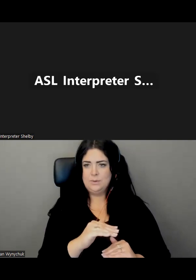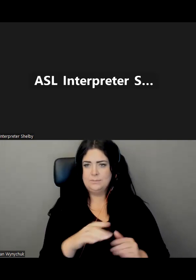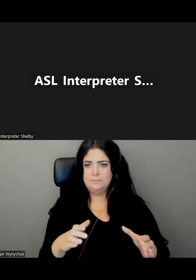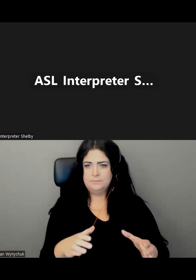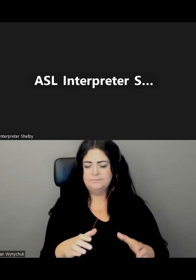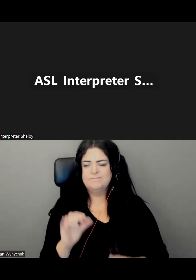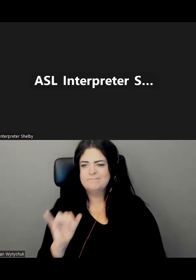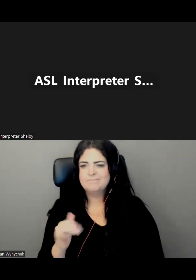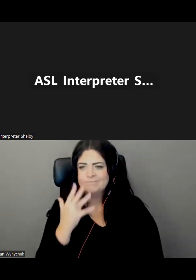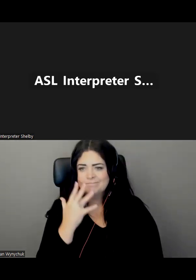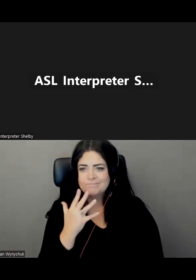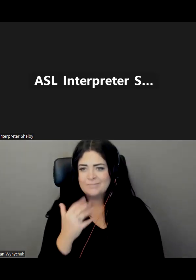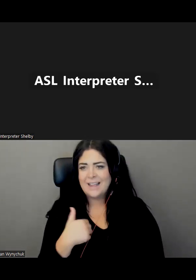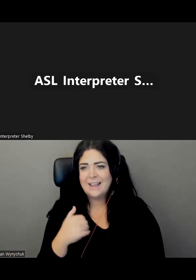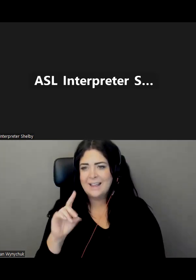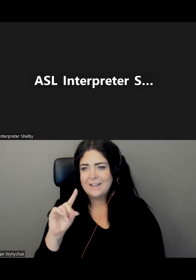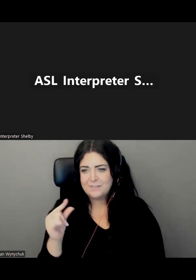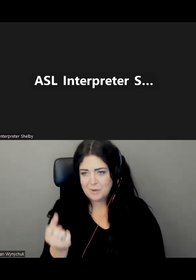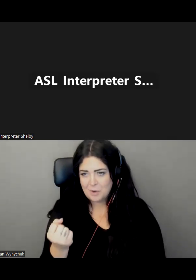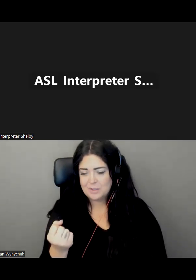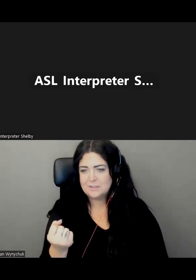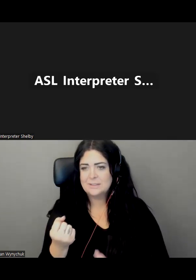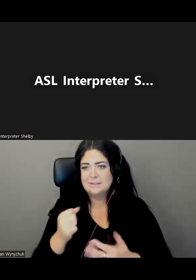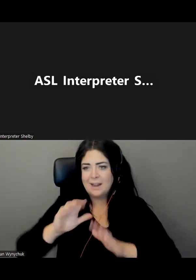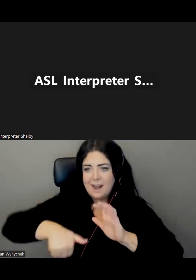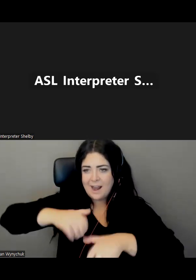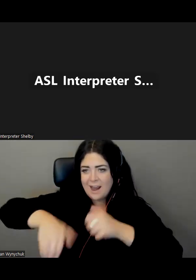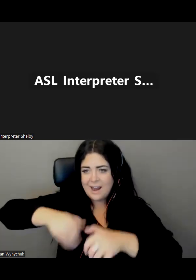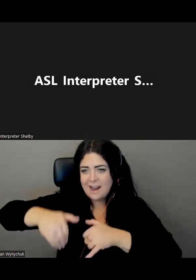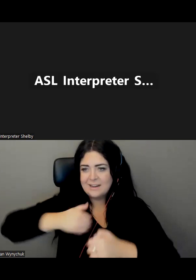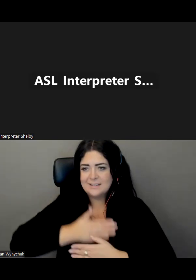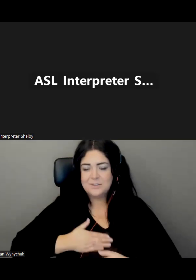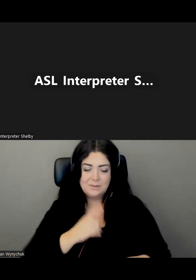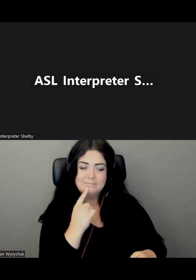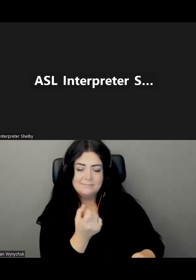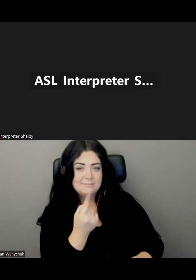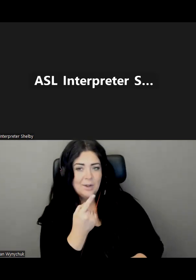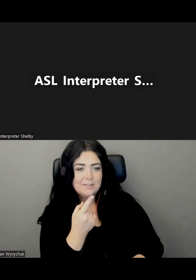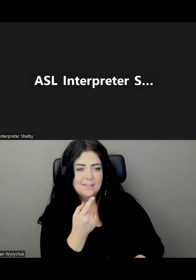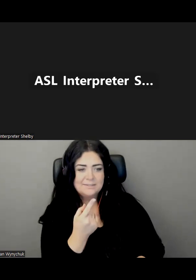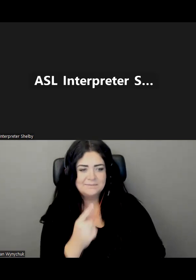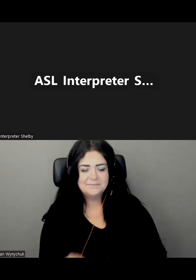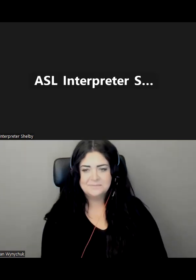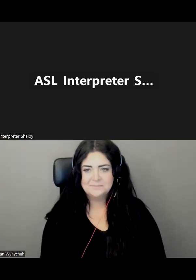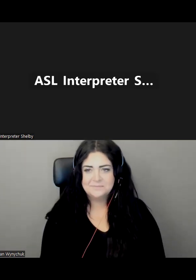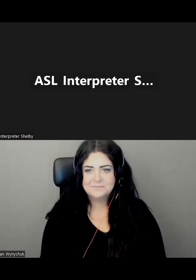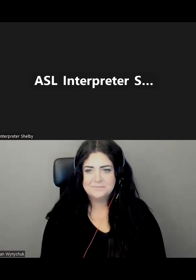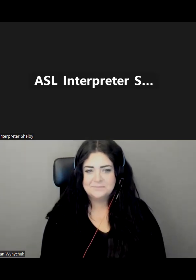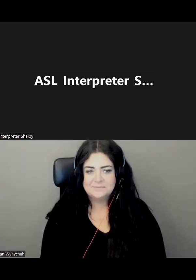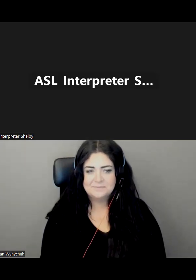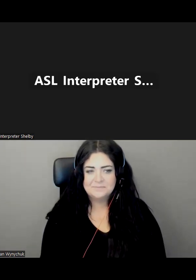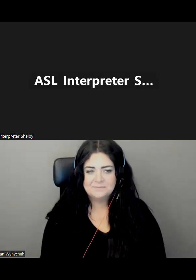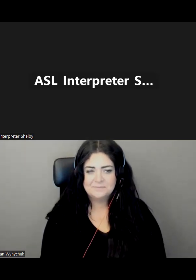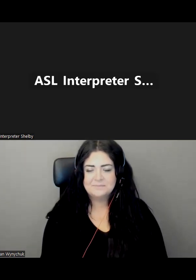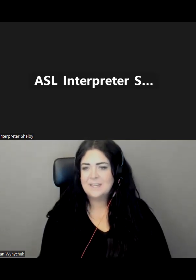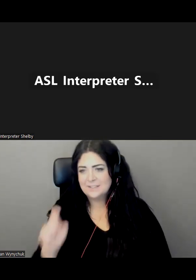where I have dogs in the garden that like to dig. I'm with you on that one. I know all about it. Exactly, it has to be